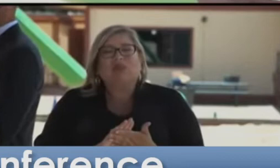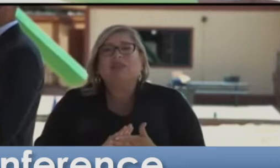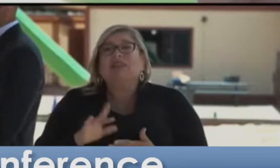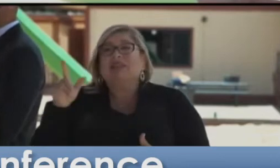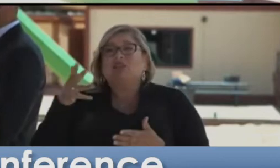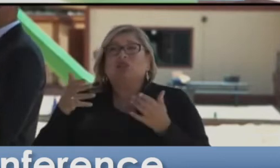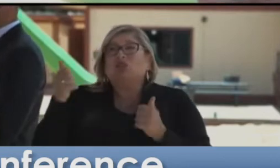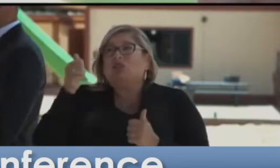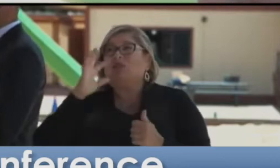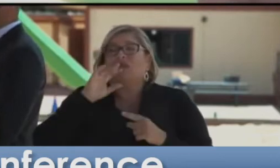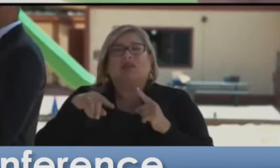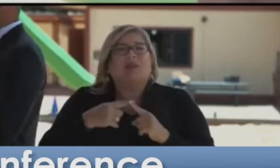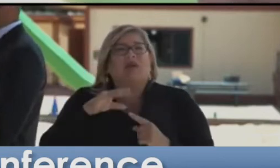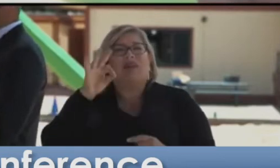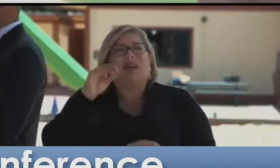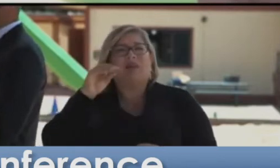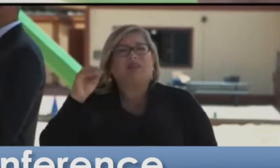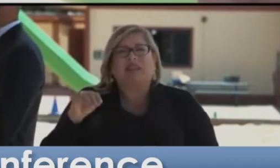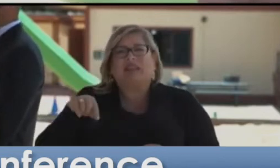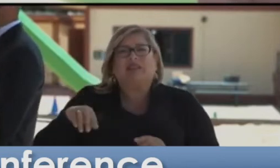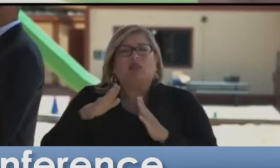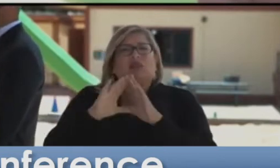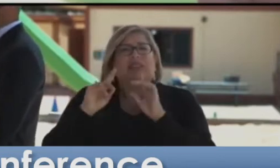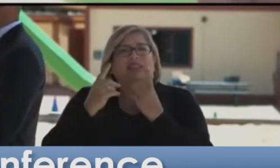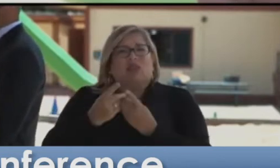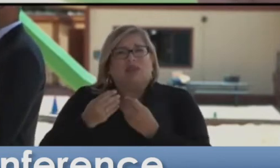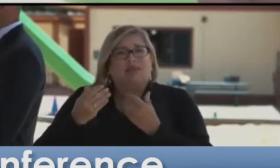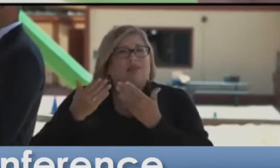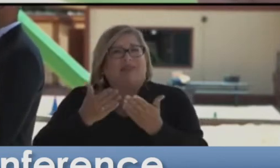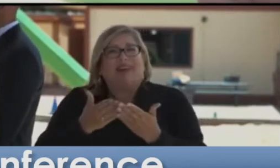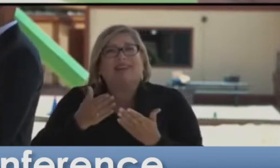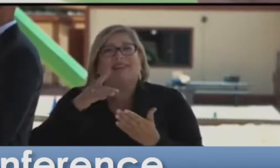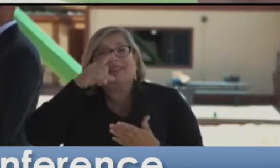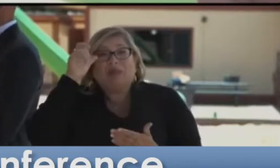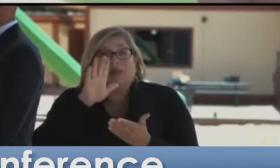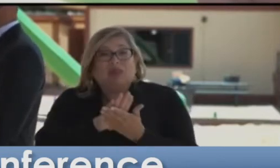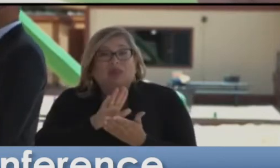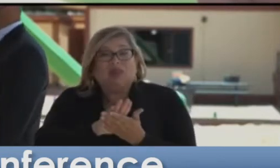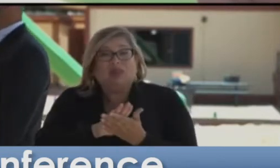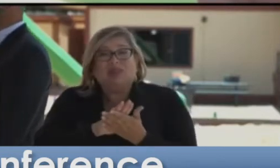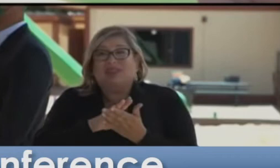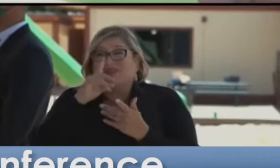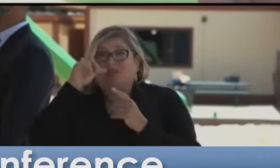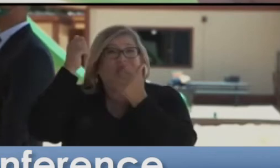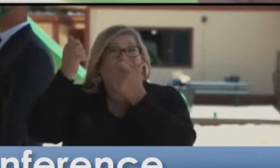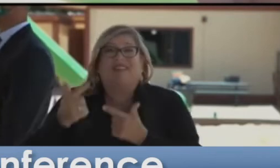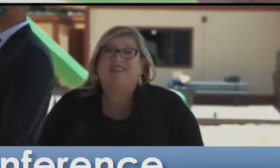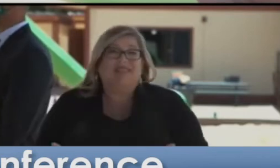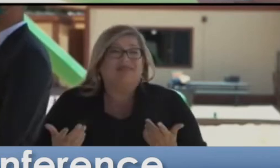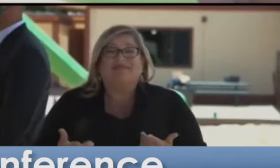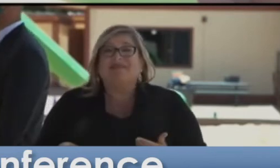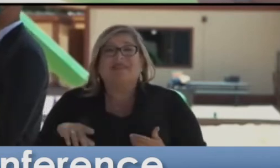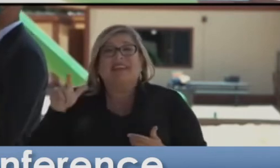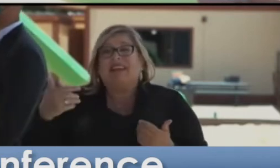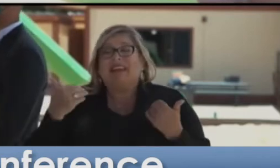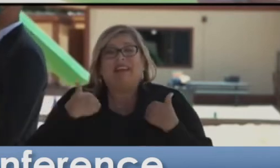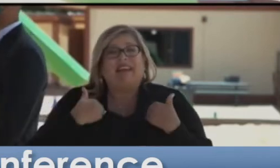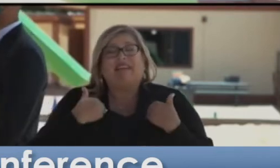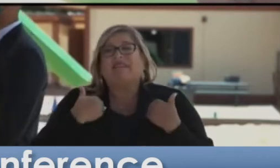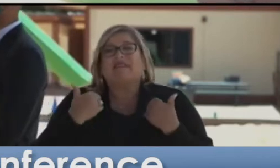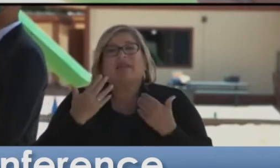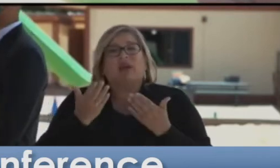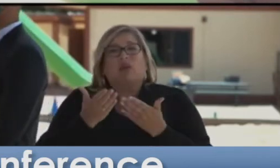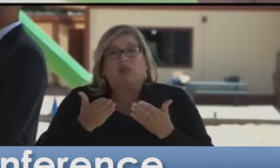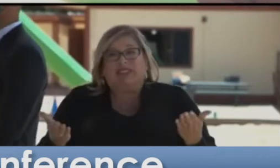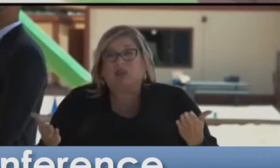it's 90+% of the districts providing summer school enrichment across the board, resources they've never had in the past to be able to